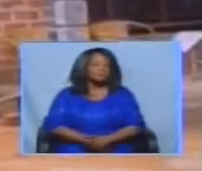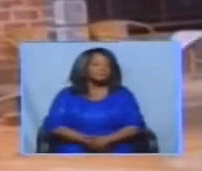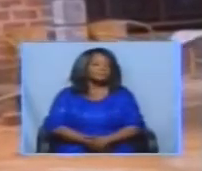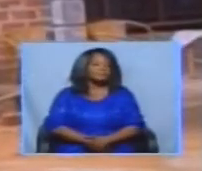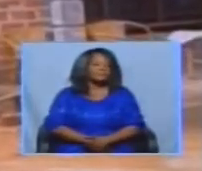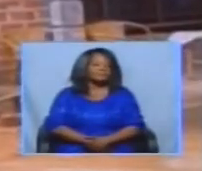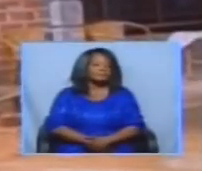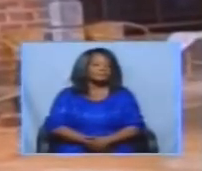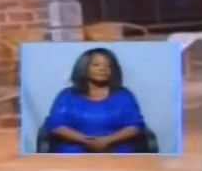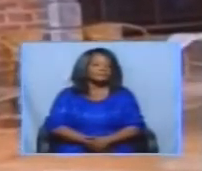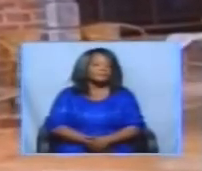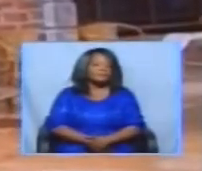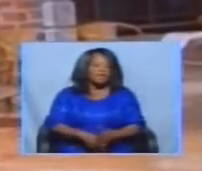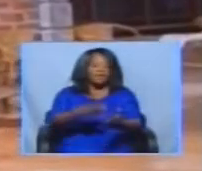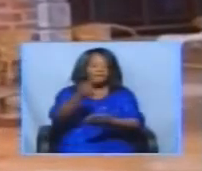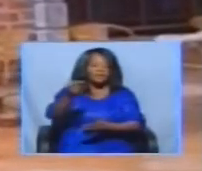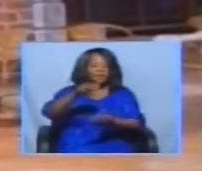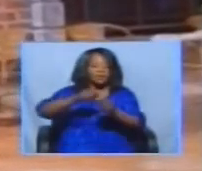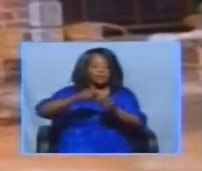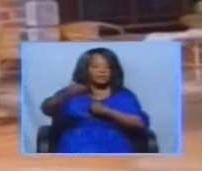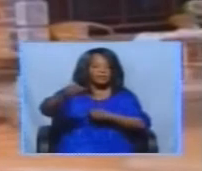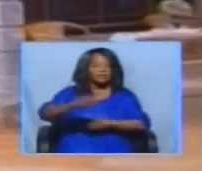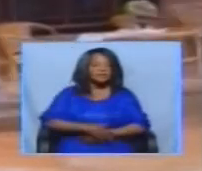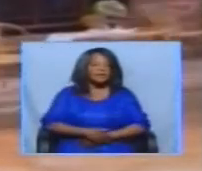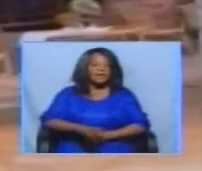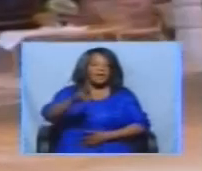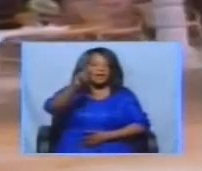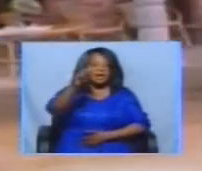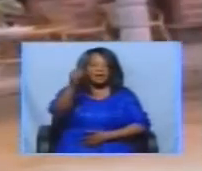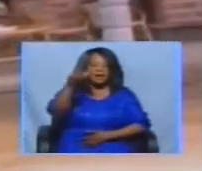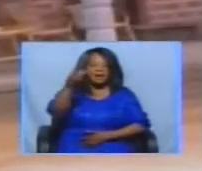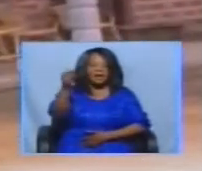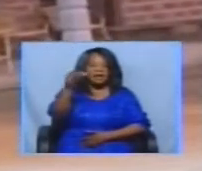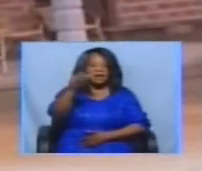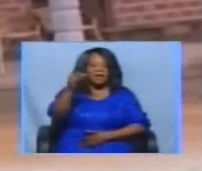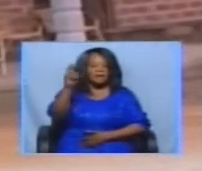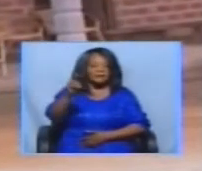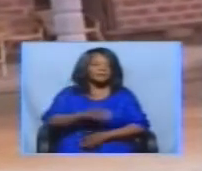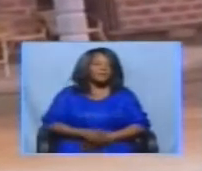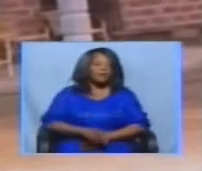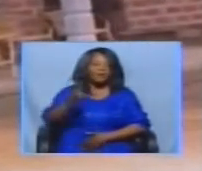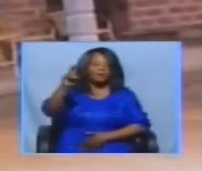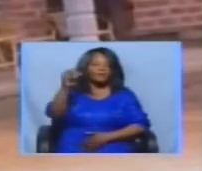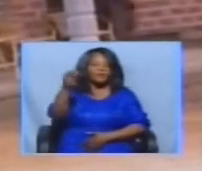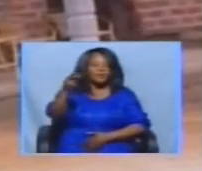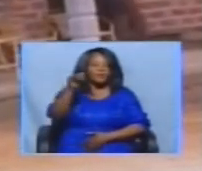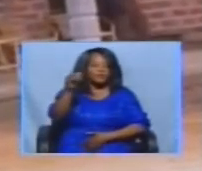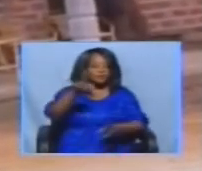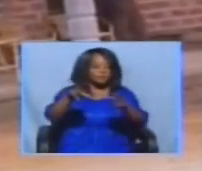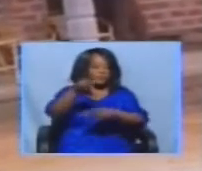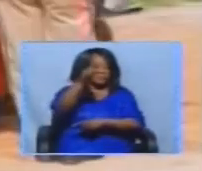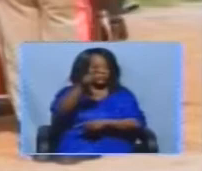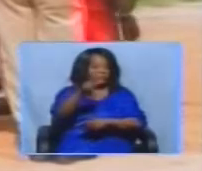Just a few meters from the old palace belonging to Chief Kalasa Lukangaba of the Ushi-speaking people of Mansa stands this new